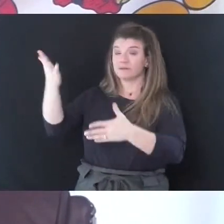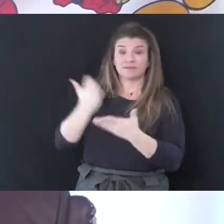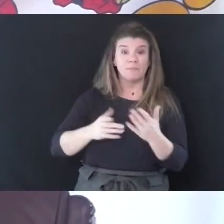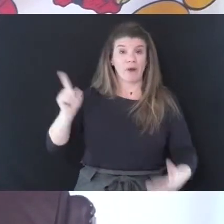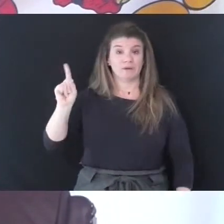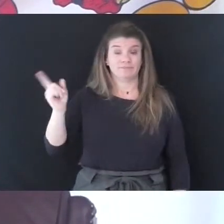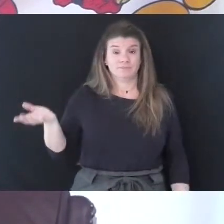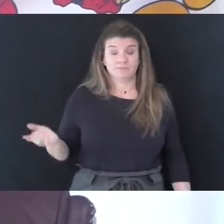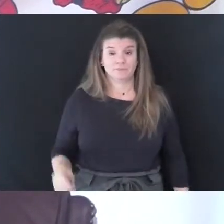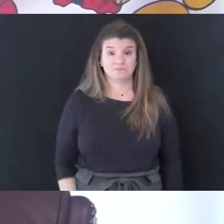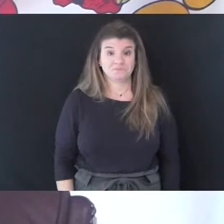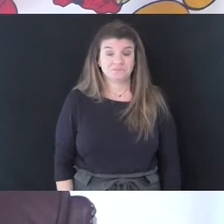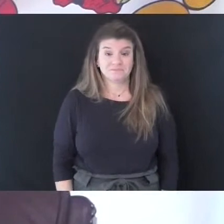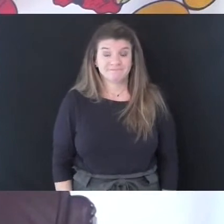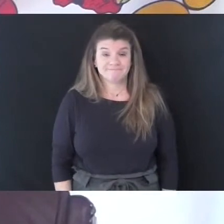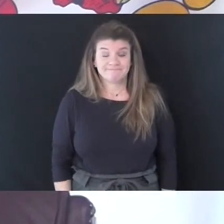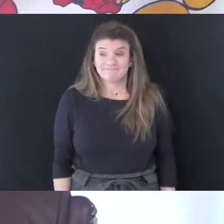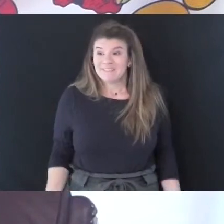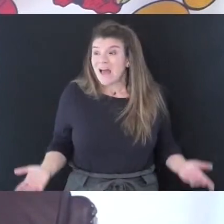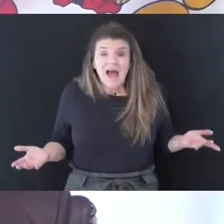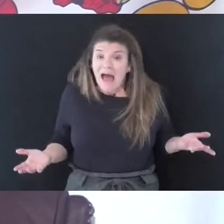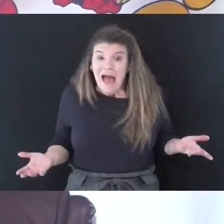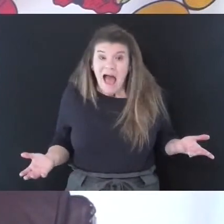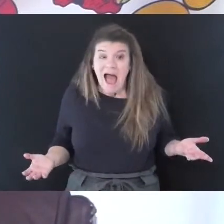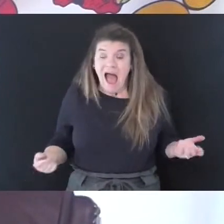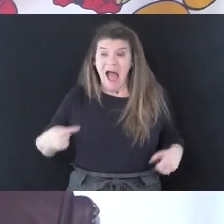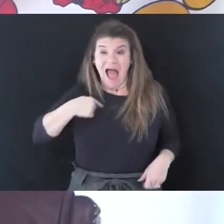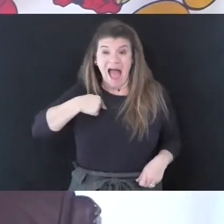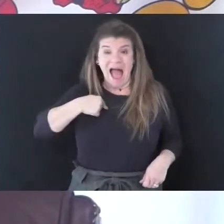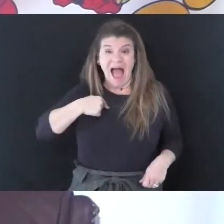warehouse. And I just can't